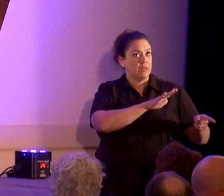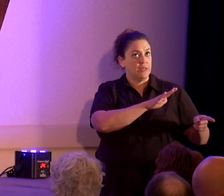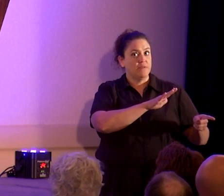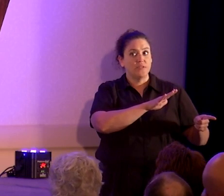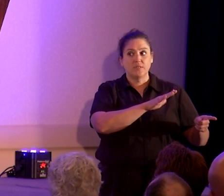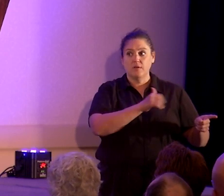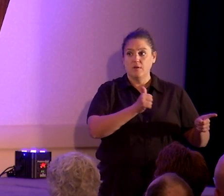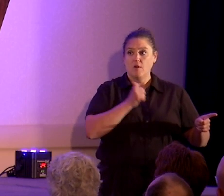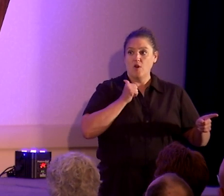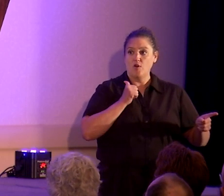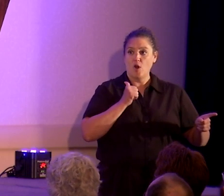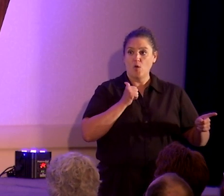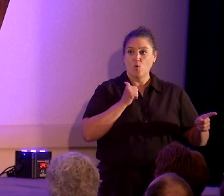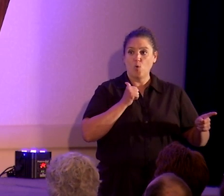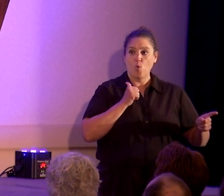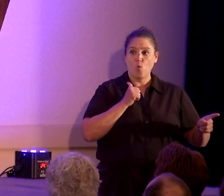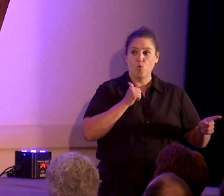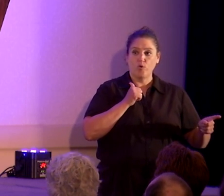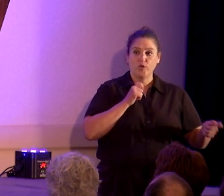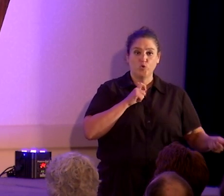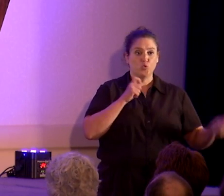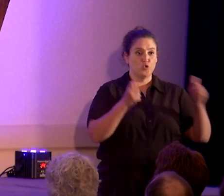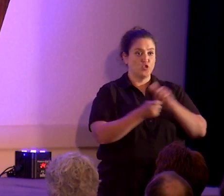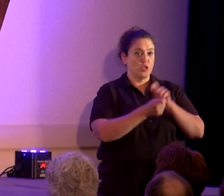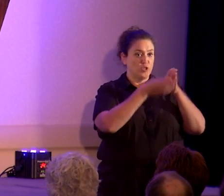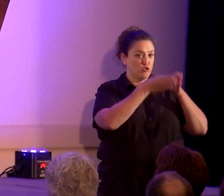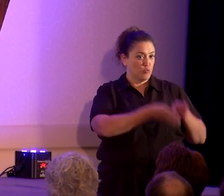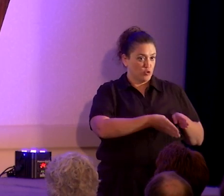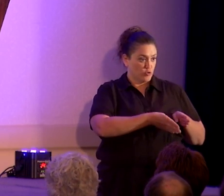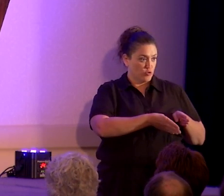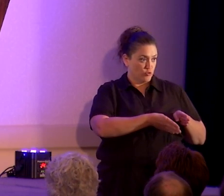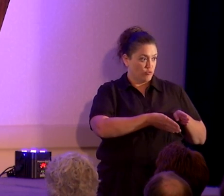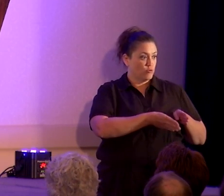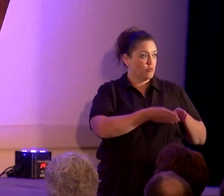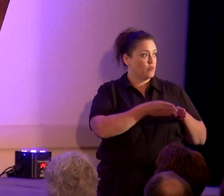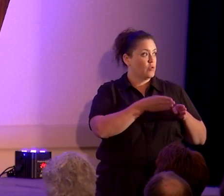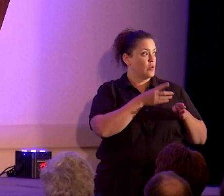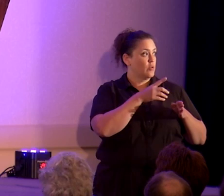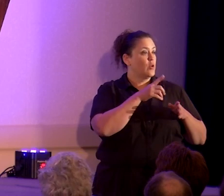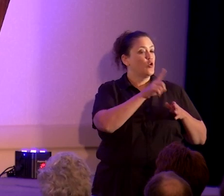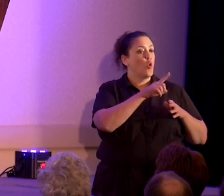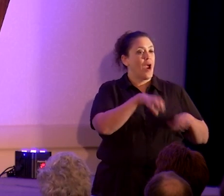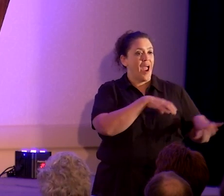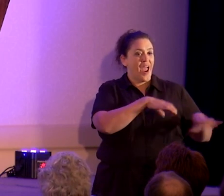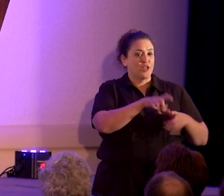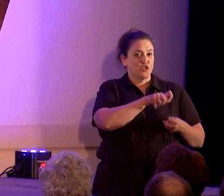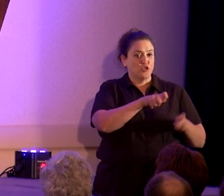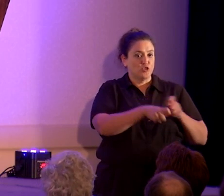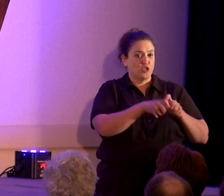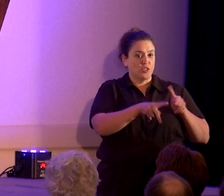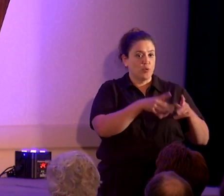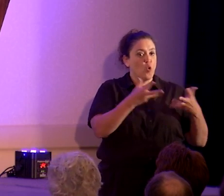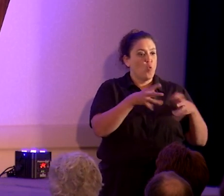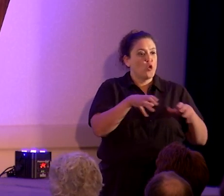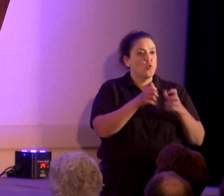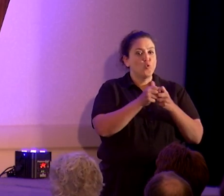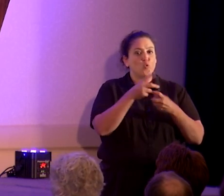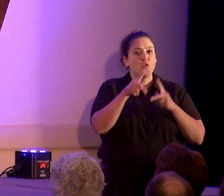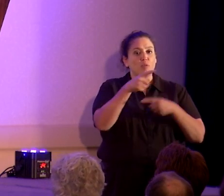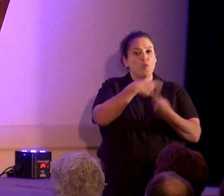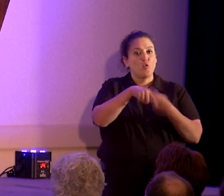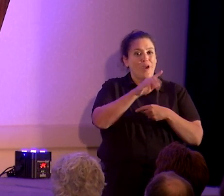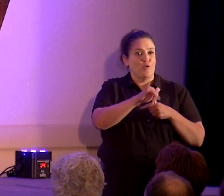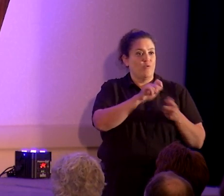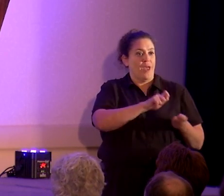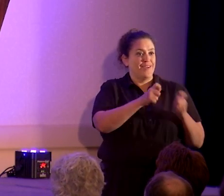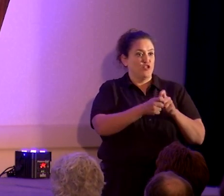going to change someone in terms of what you do. Your actions change someone. What you do to the people around you changes